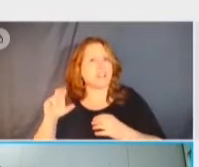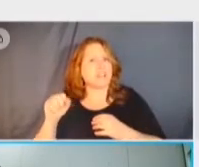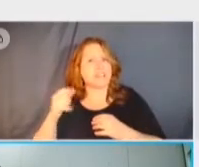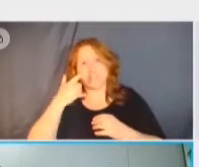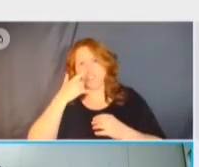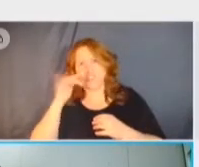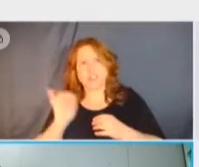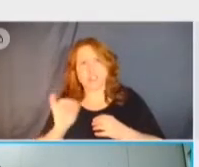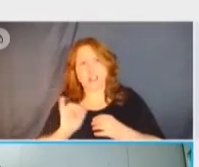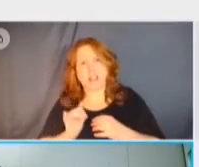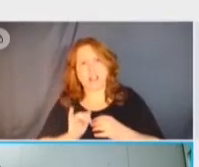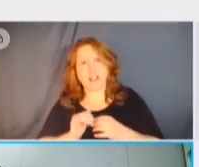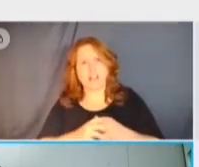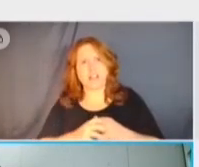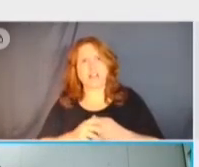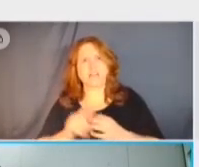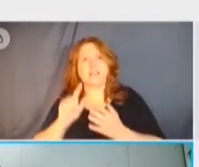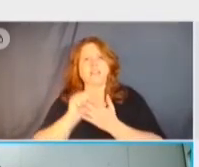pending,